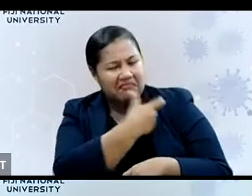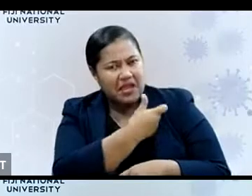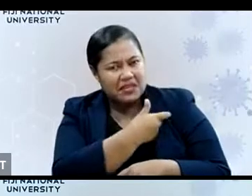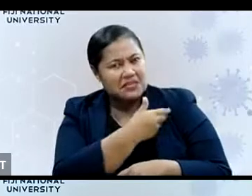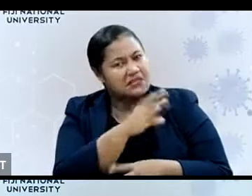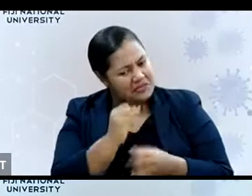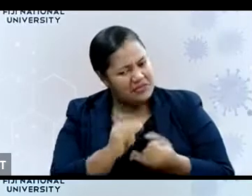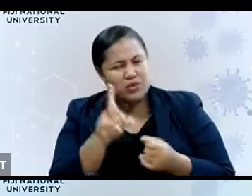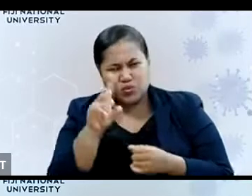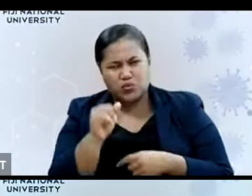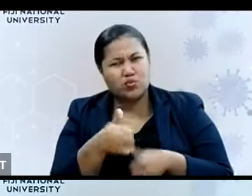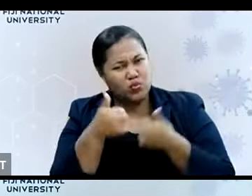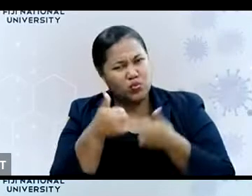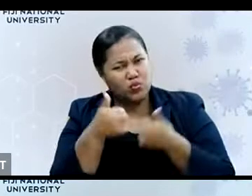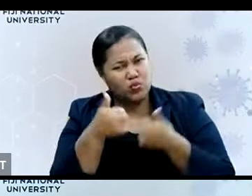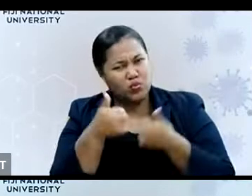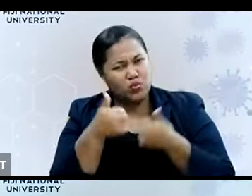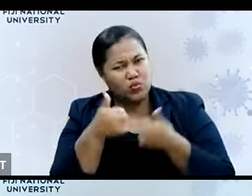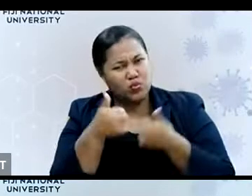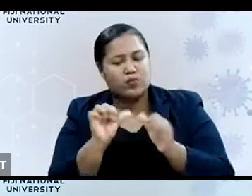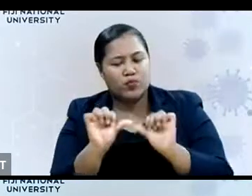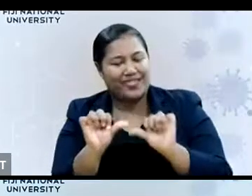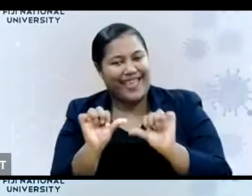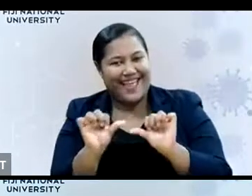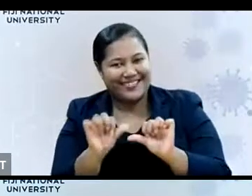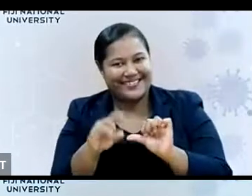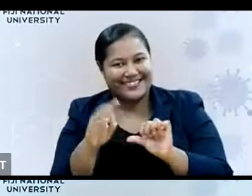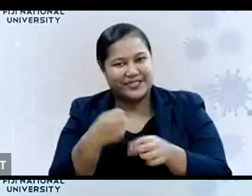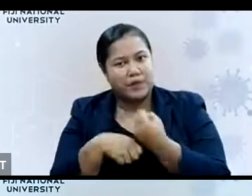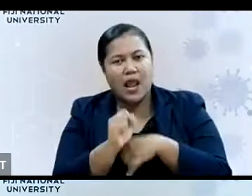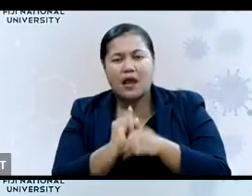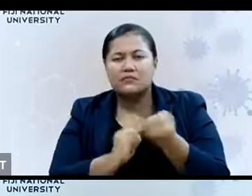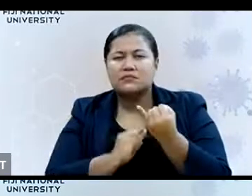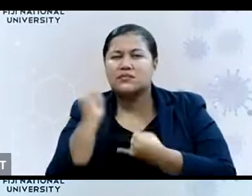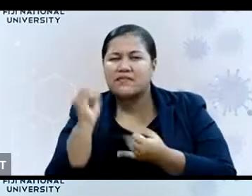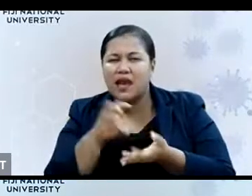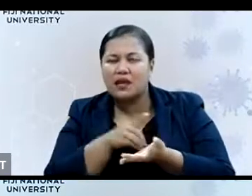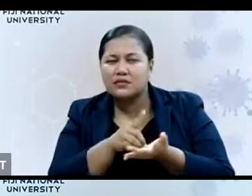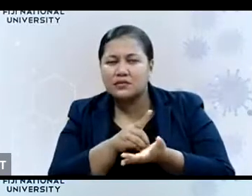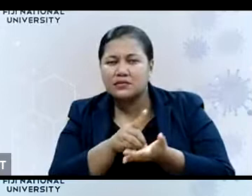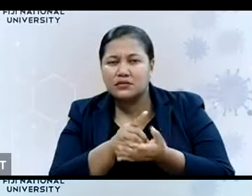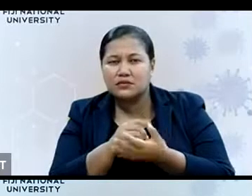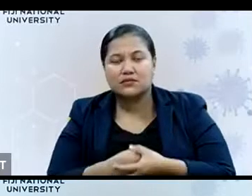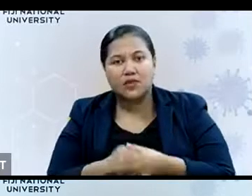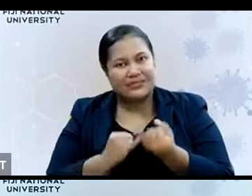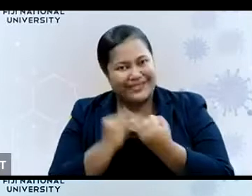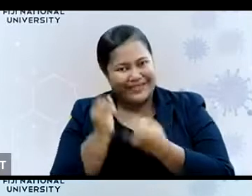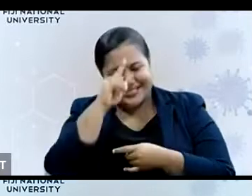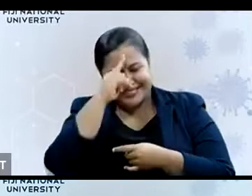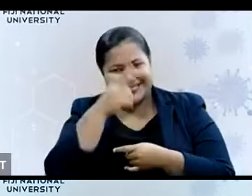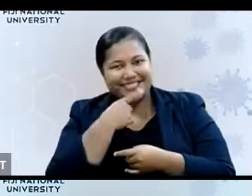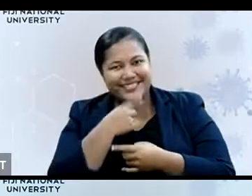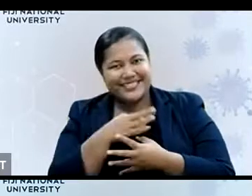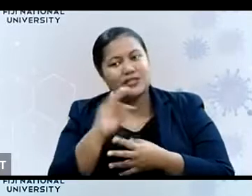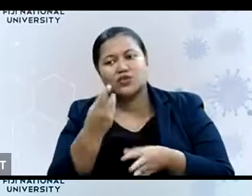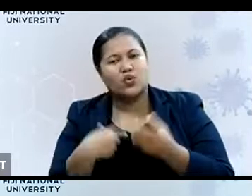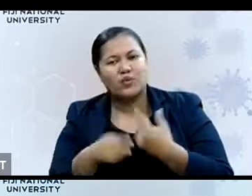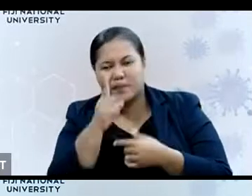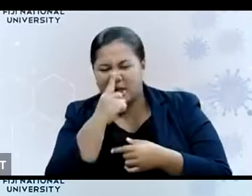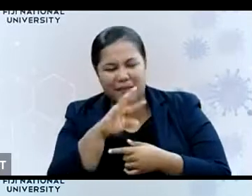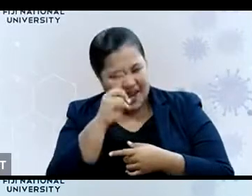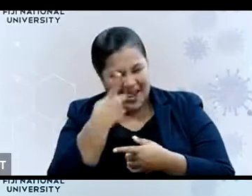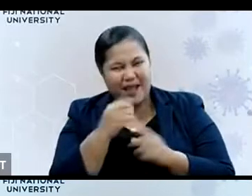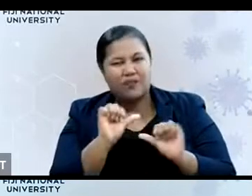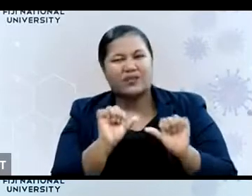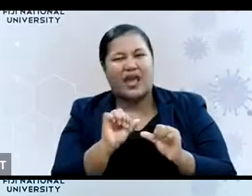very well against protecting these severe cases, protecting against severe disease that might result in hospitalization or death. And that's,